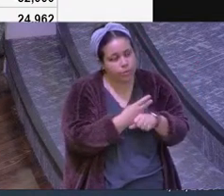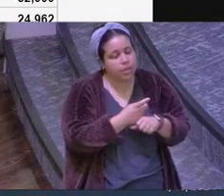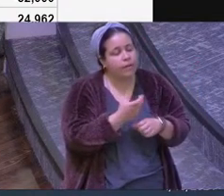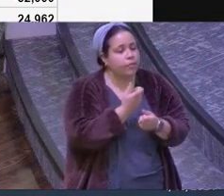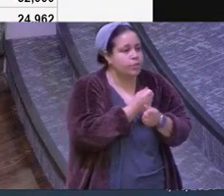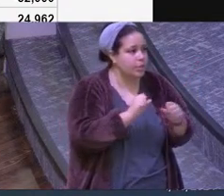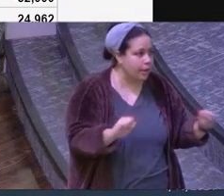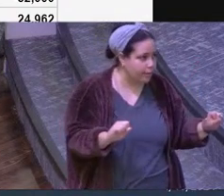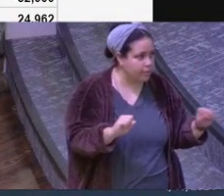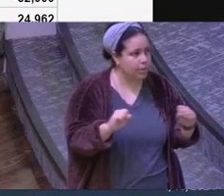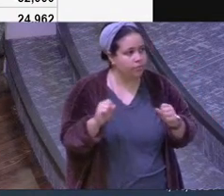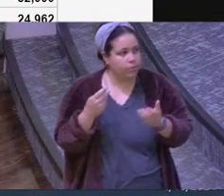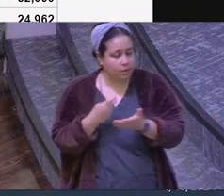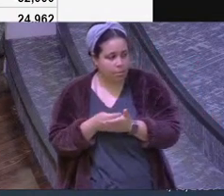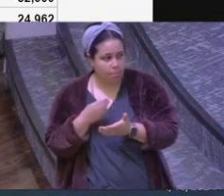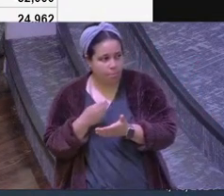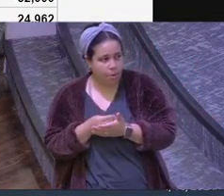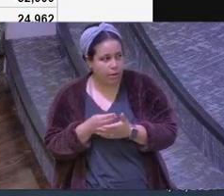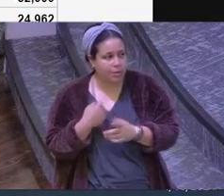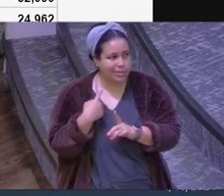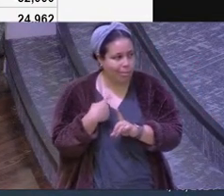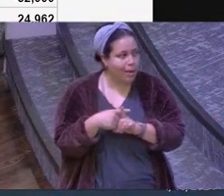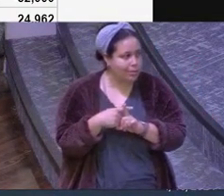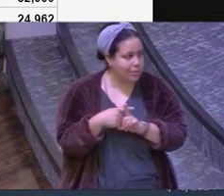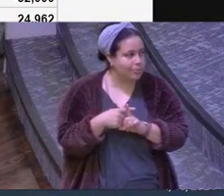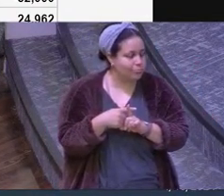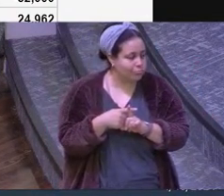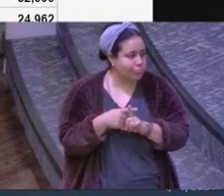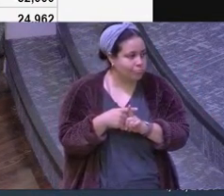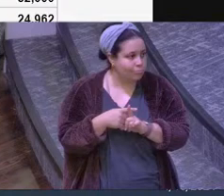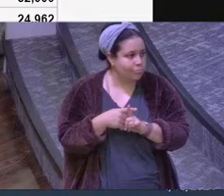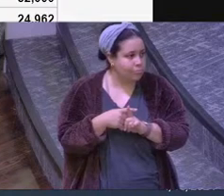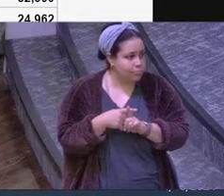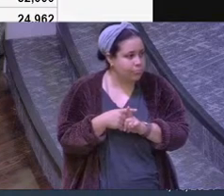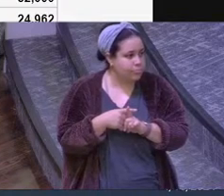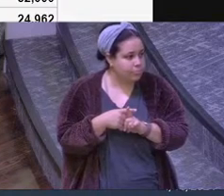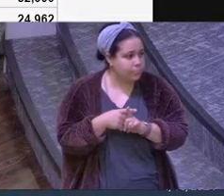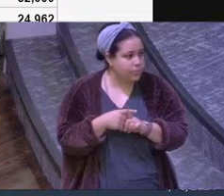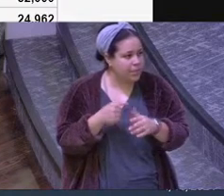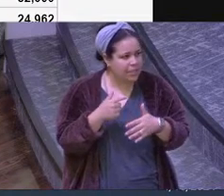money to offset that, so that's a positive. A lot of these are